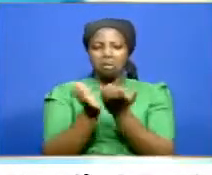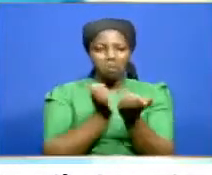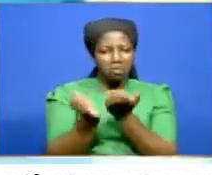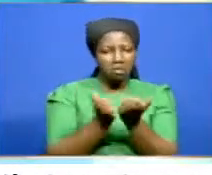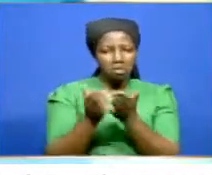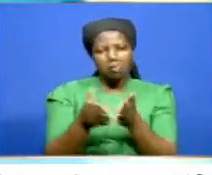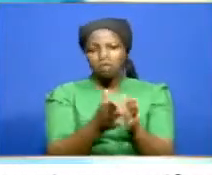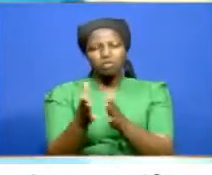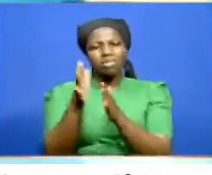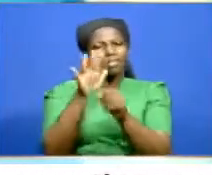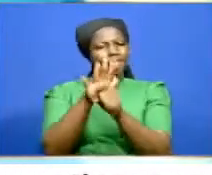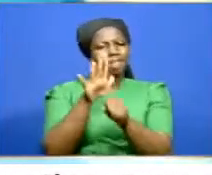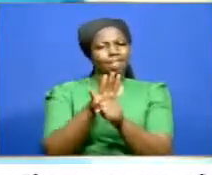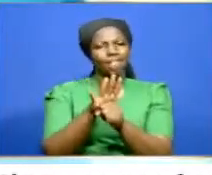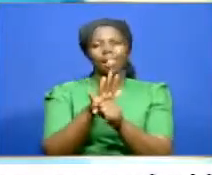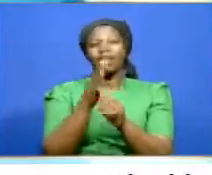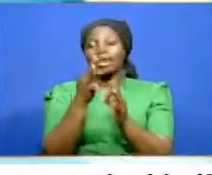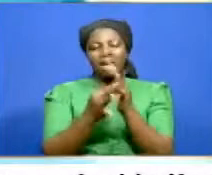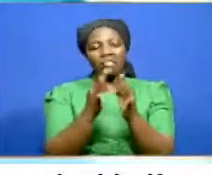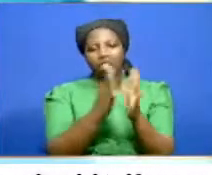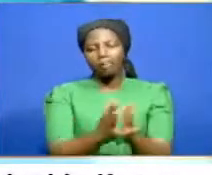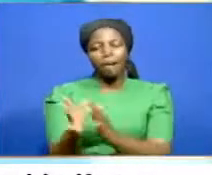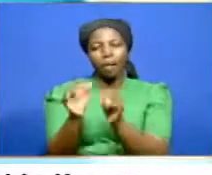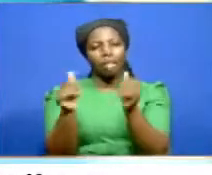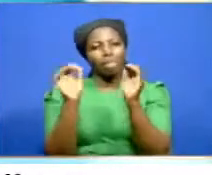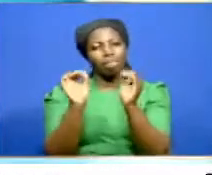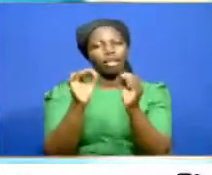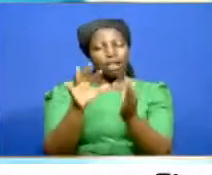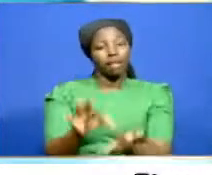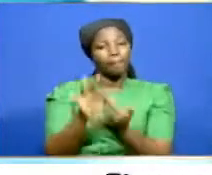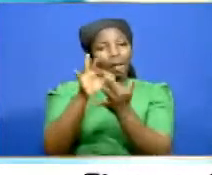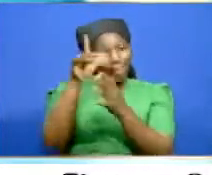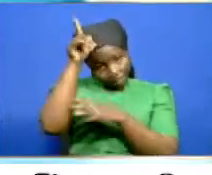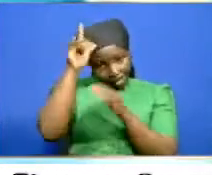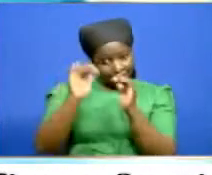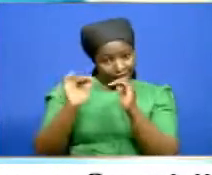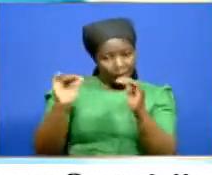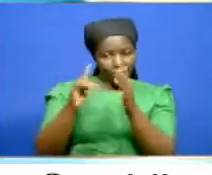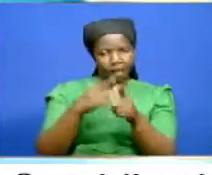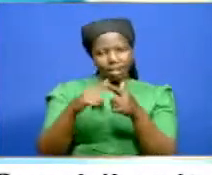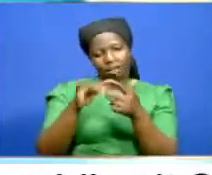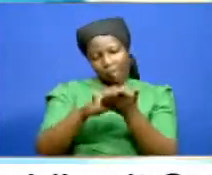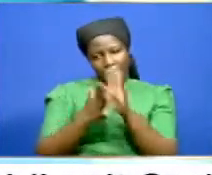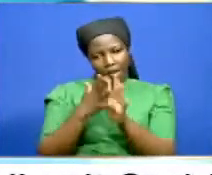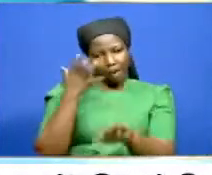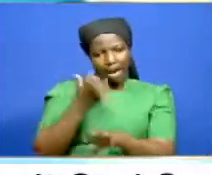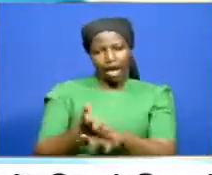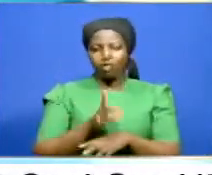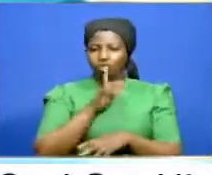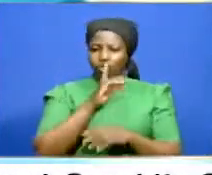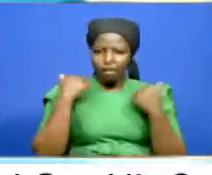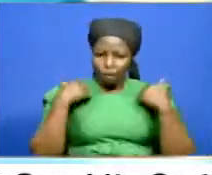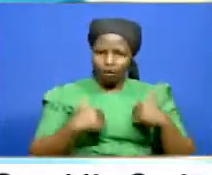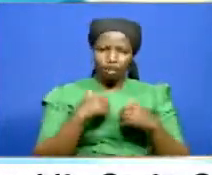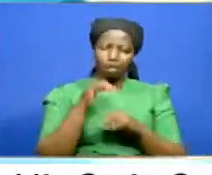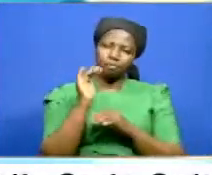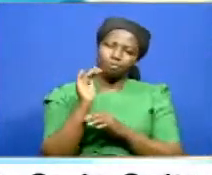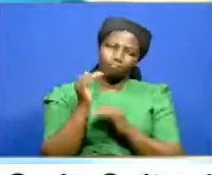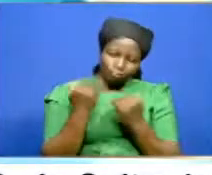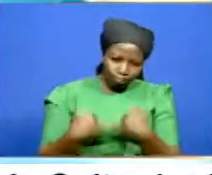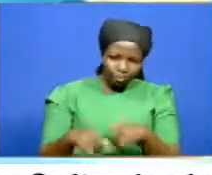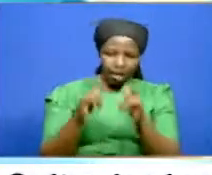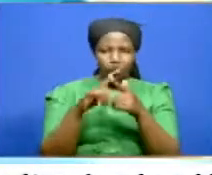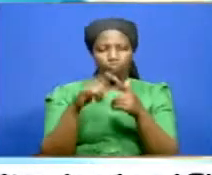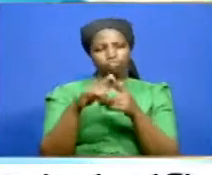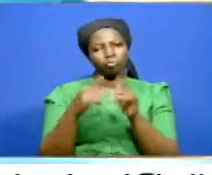opportunities, and if at all we don't put our structures right, especially at the grassroots, it becomes difficult. So my drive to just try and maybe approach football from a business